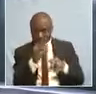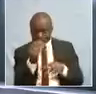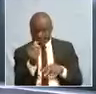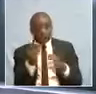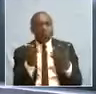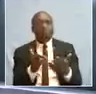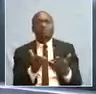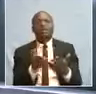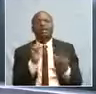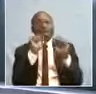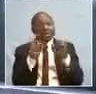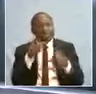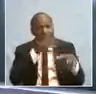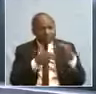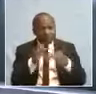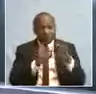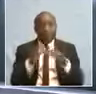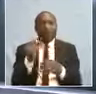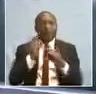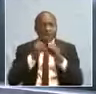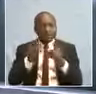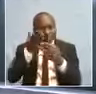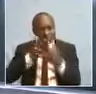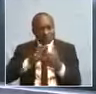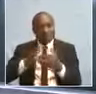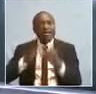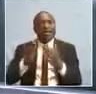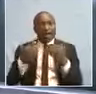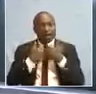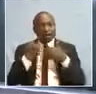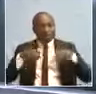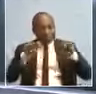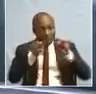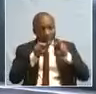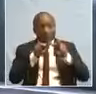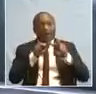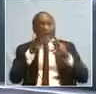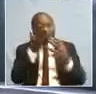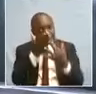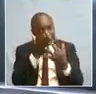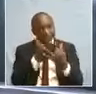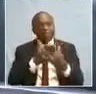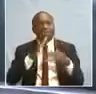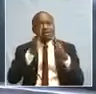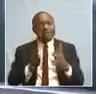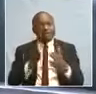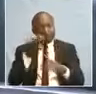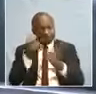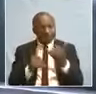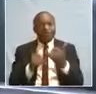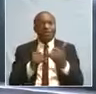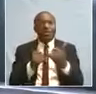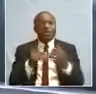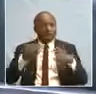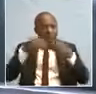terms can be described in monetary form, but the shares had value. So when shares are allotted, you issue